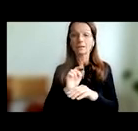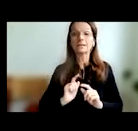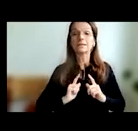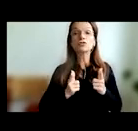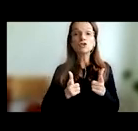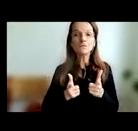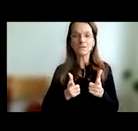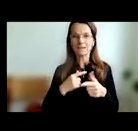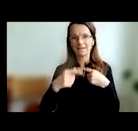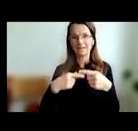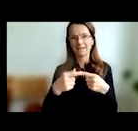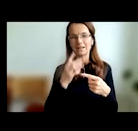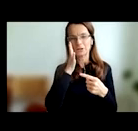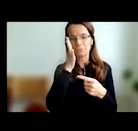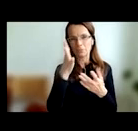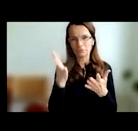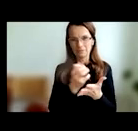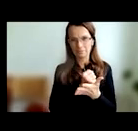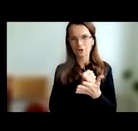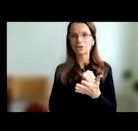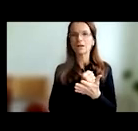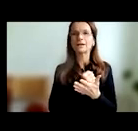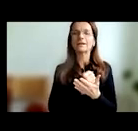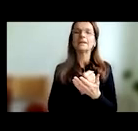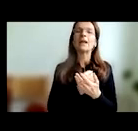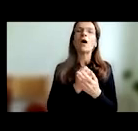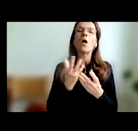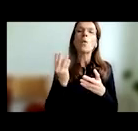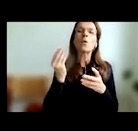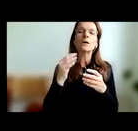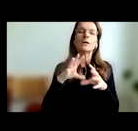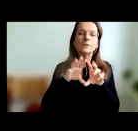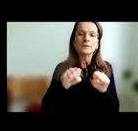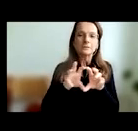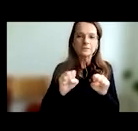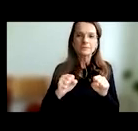it is crucial that this project will be